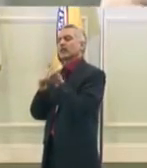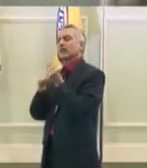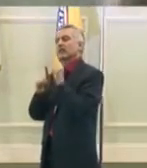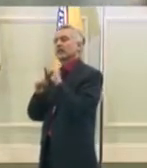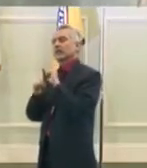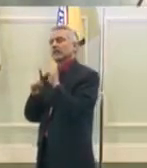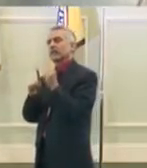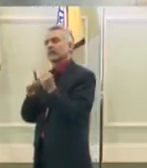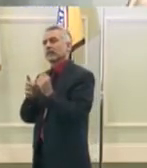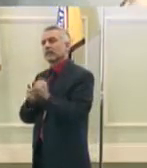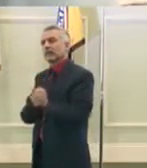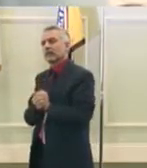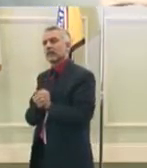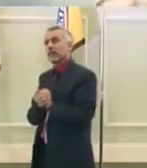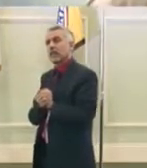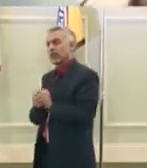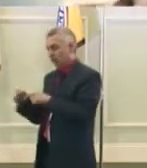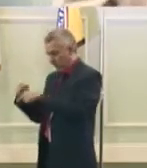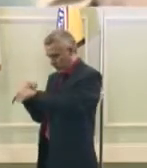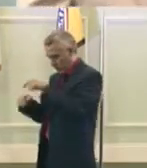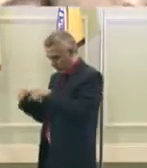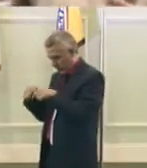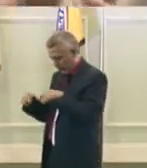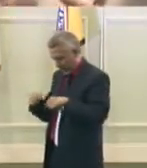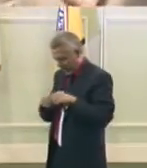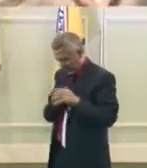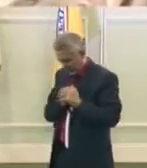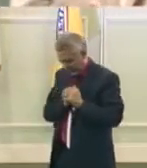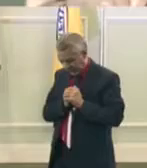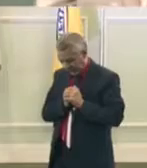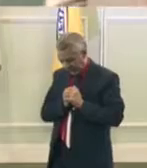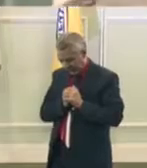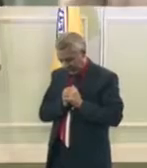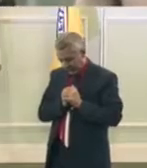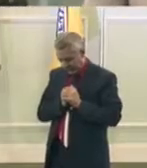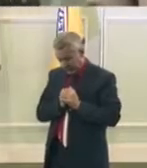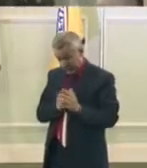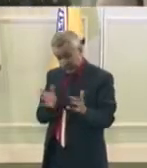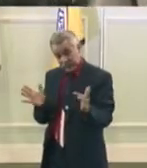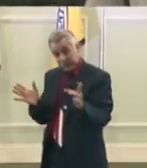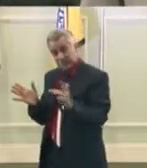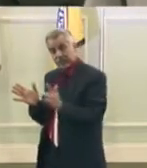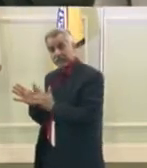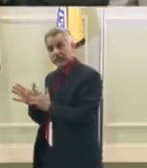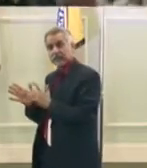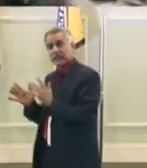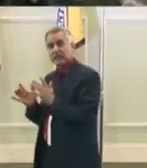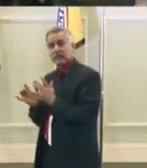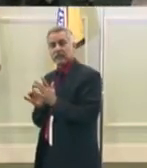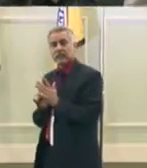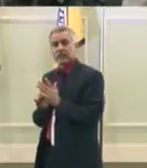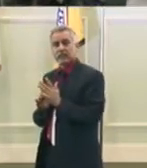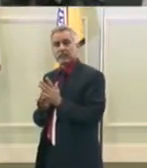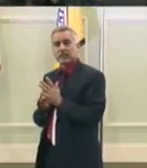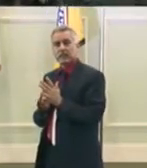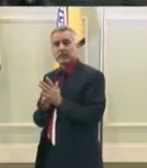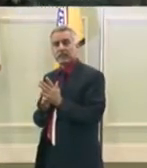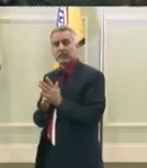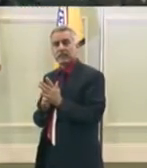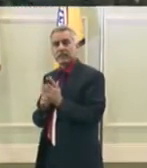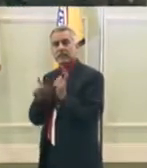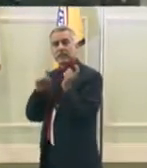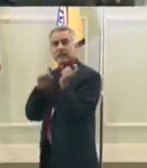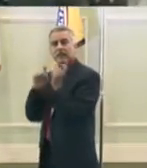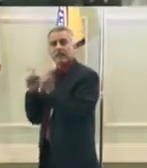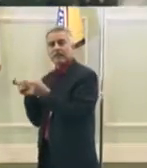Jesus, if we were to read back in Luke, you would see that right after that, he gives them what? When they say, teach us to pray, what does Jesus